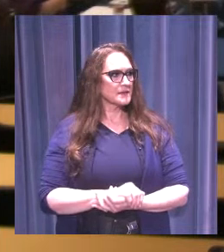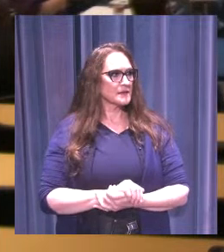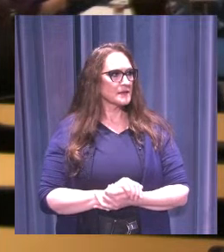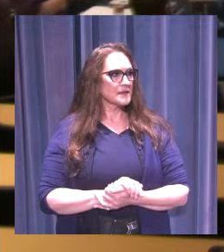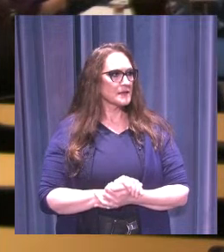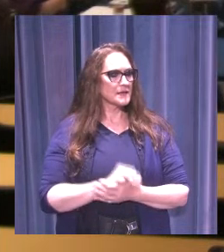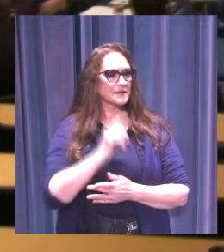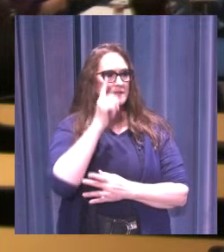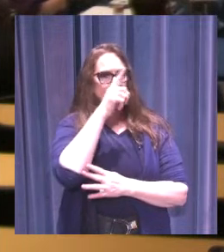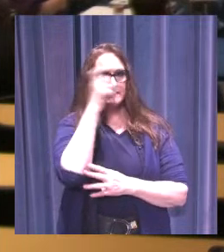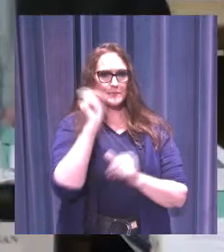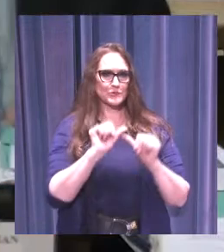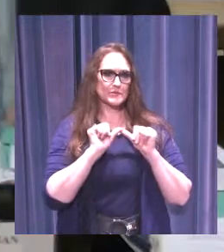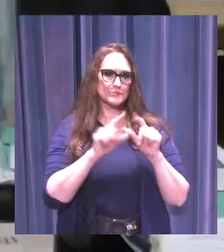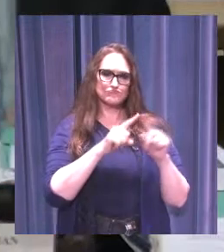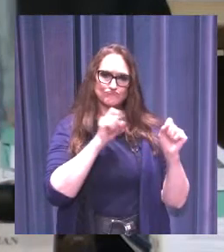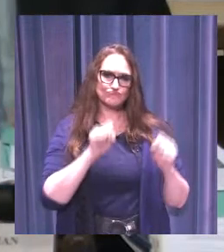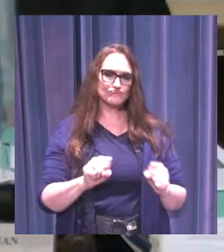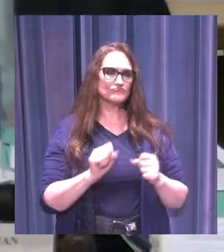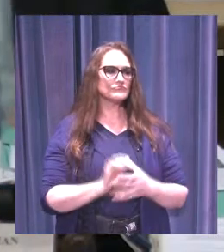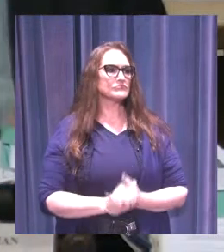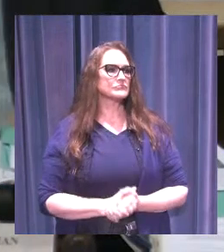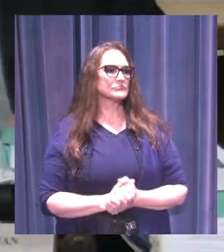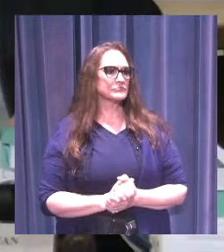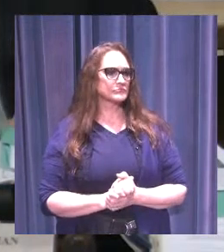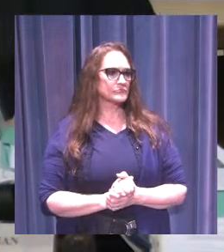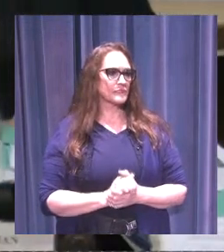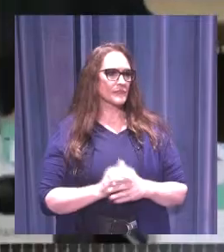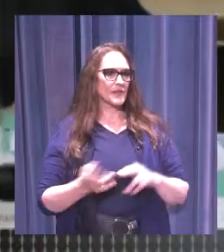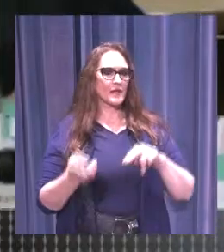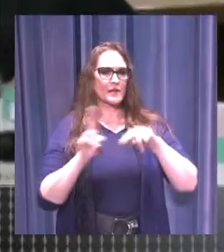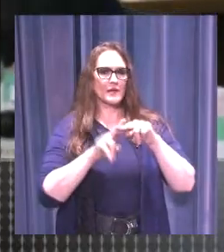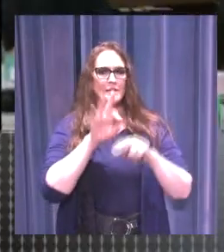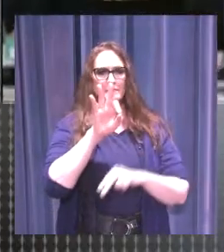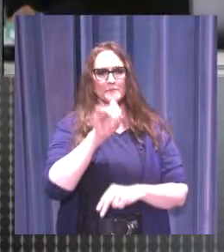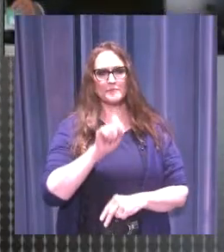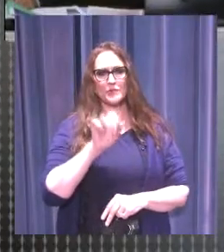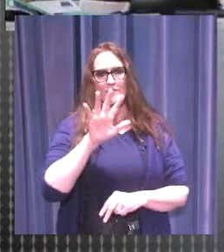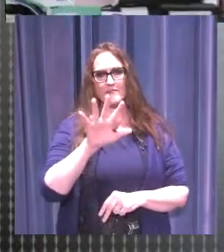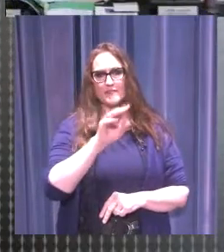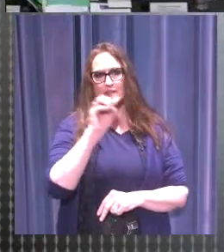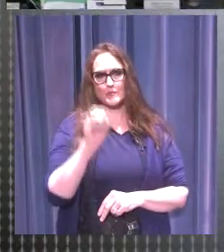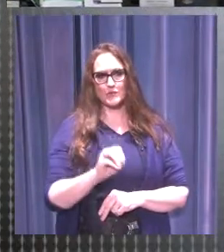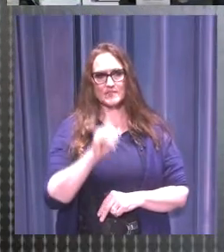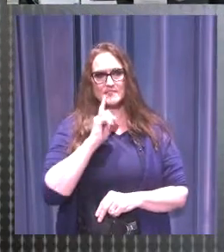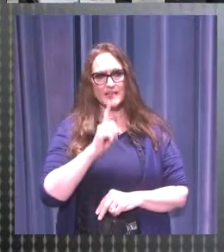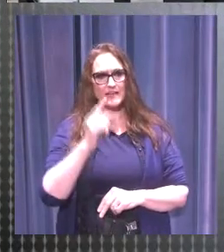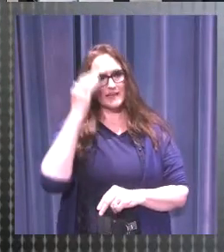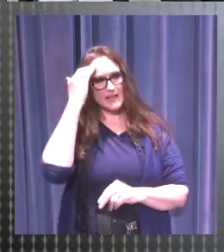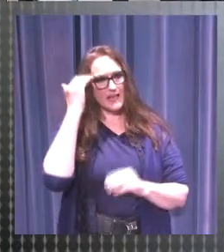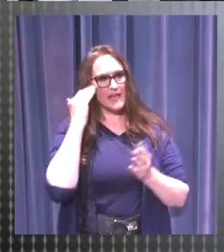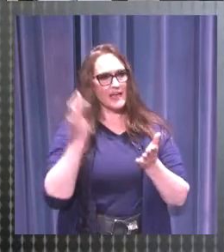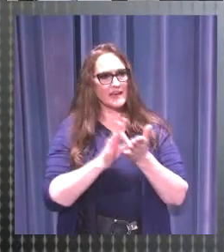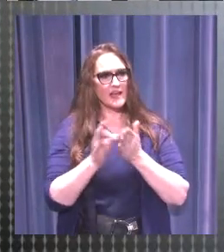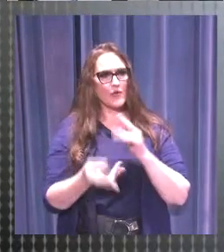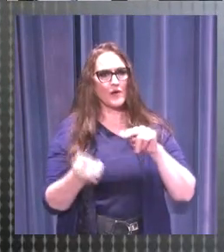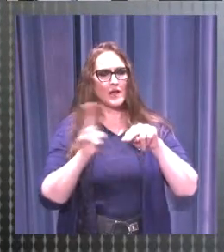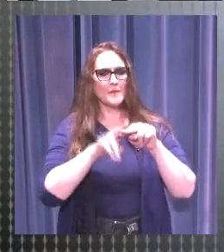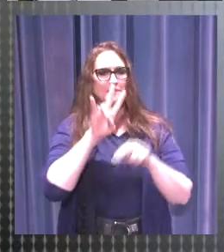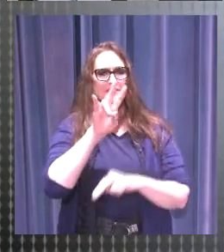summer, we continue to be strong, up 9.5%, in head count, up